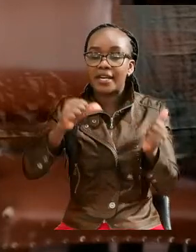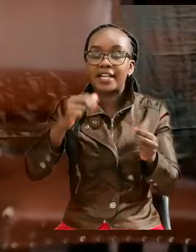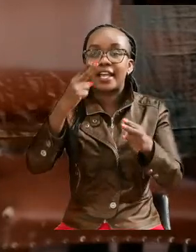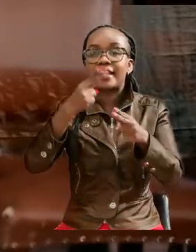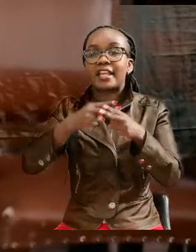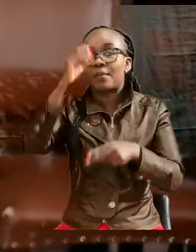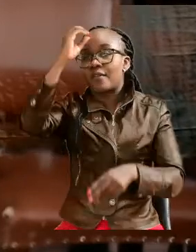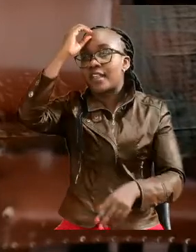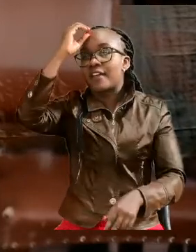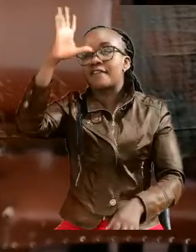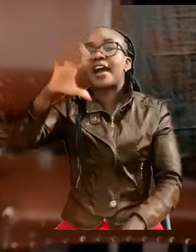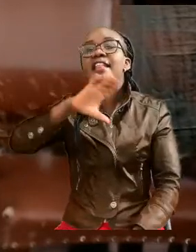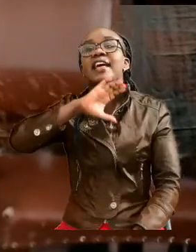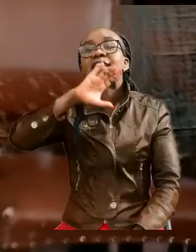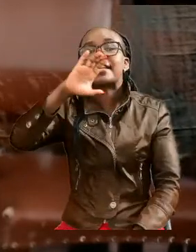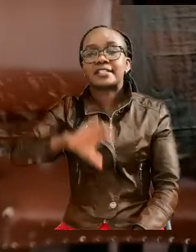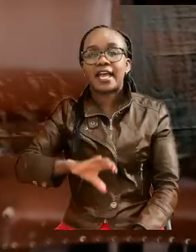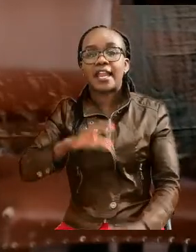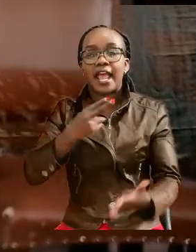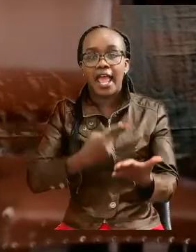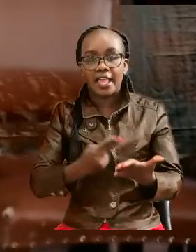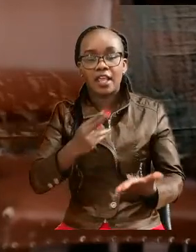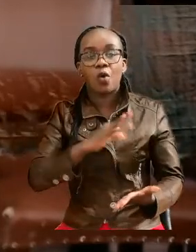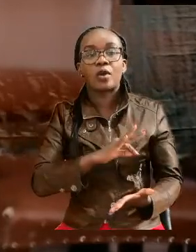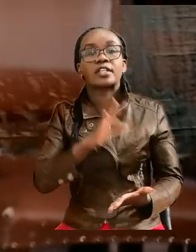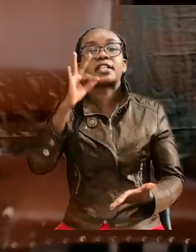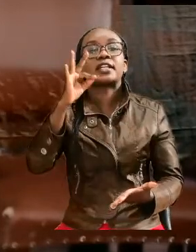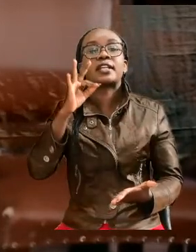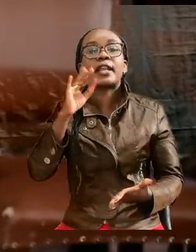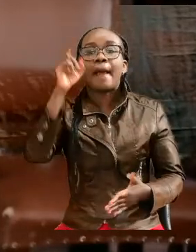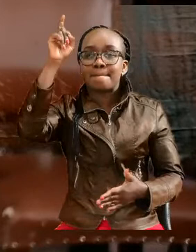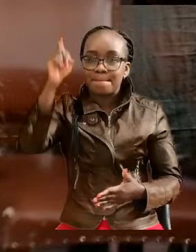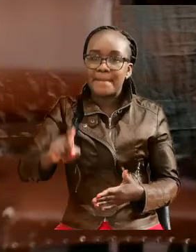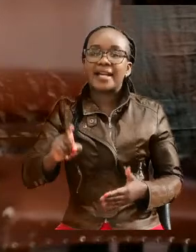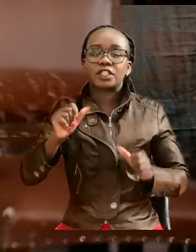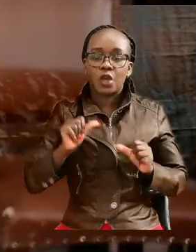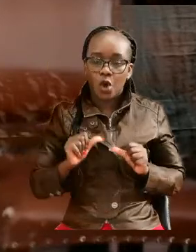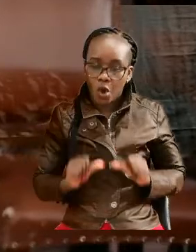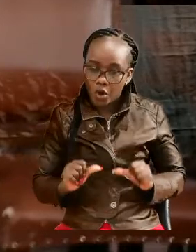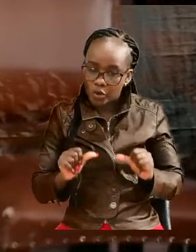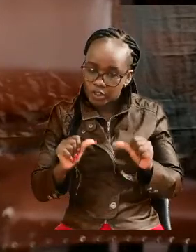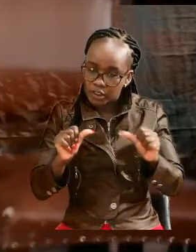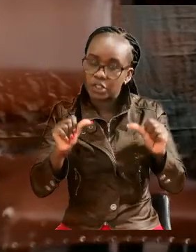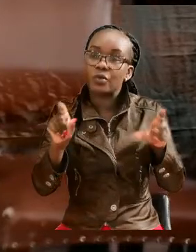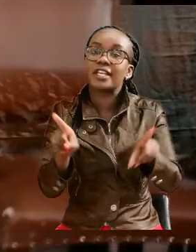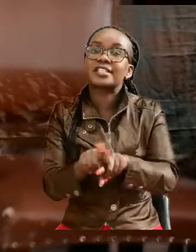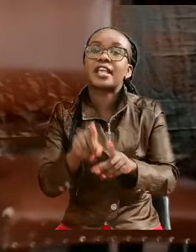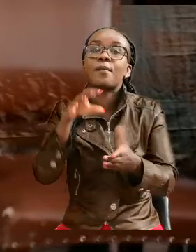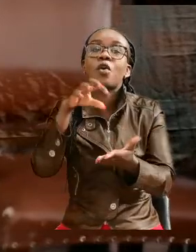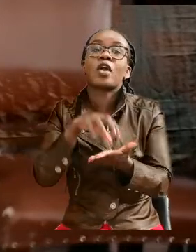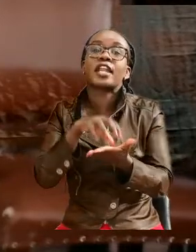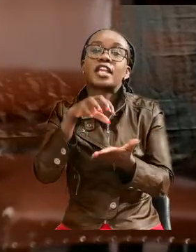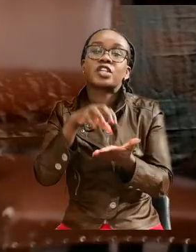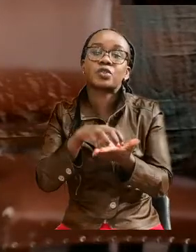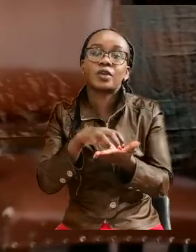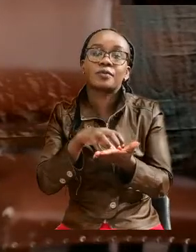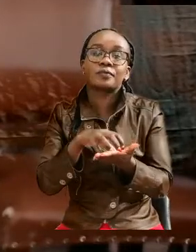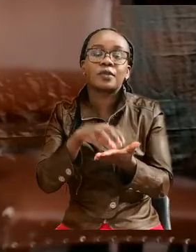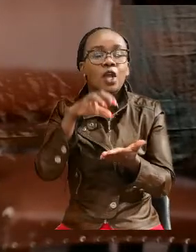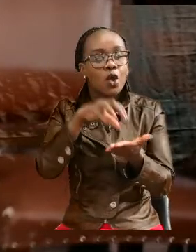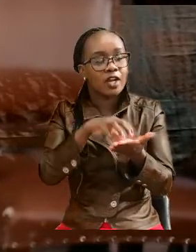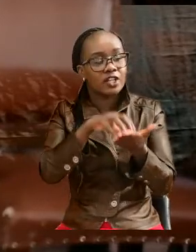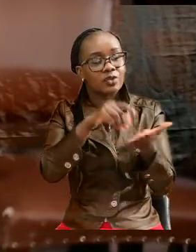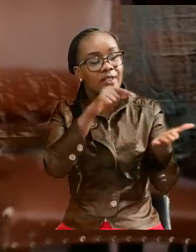our Father, the Son, and the Holy Spirit, we should maintain that condition. What is that